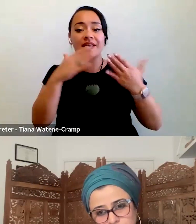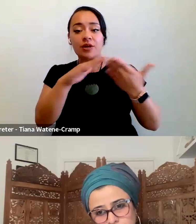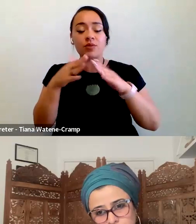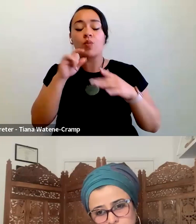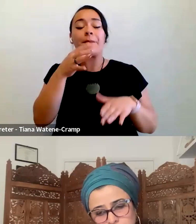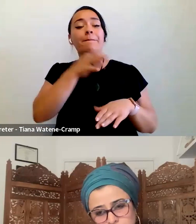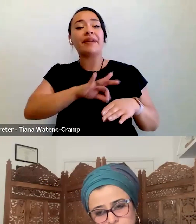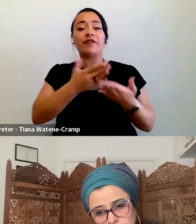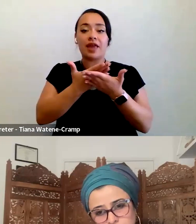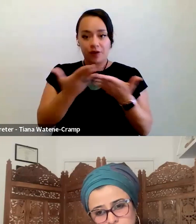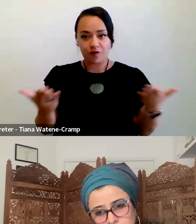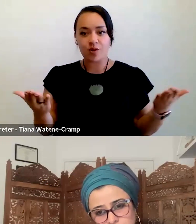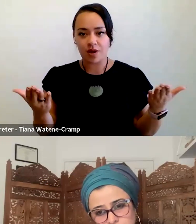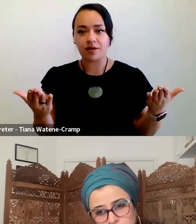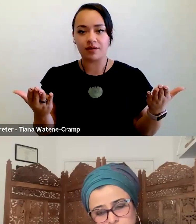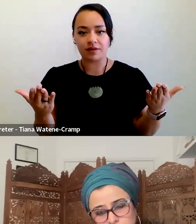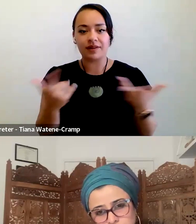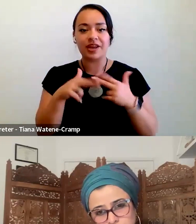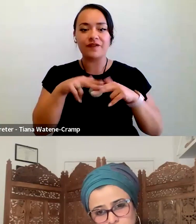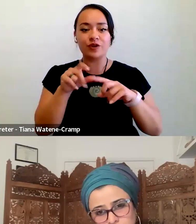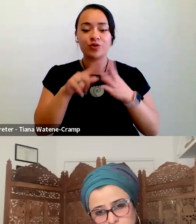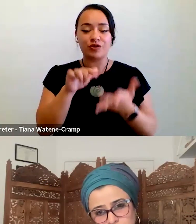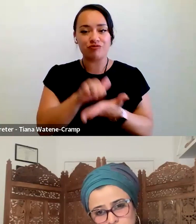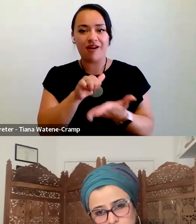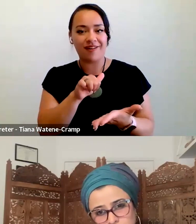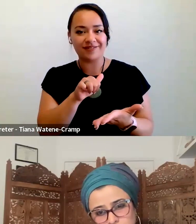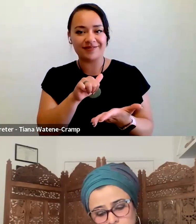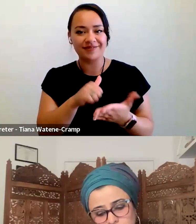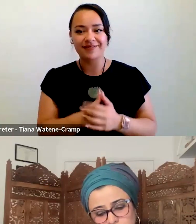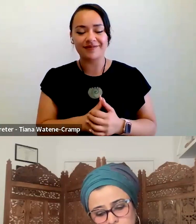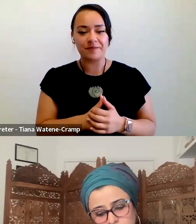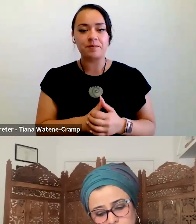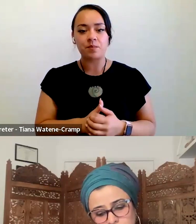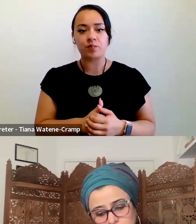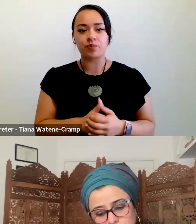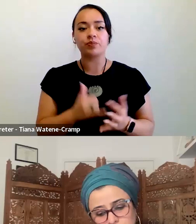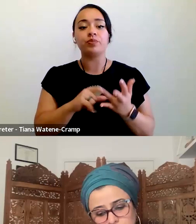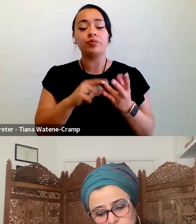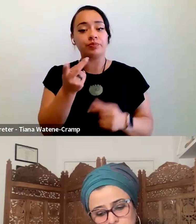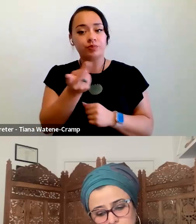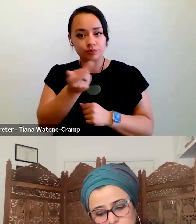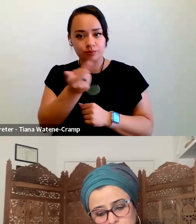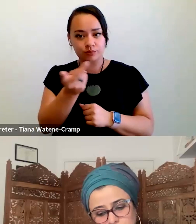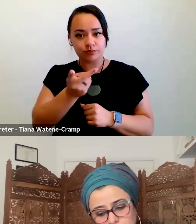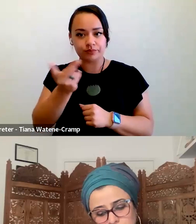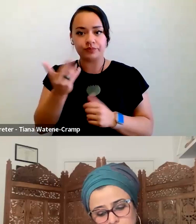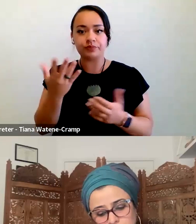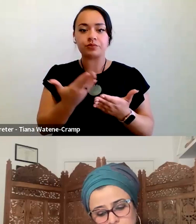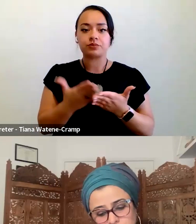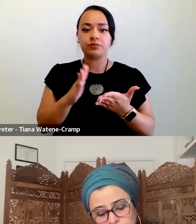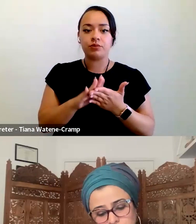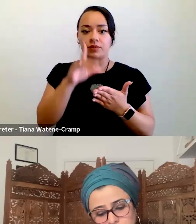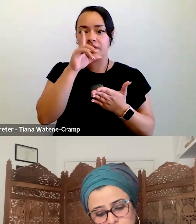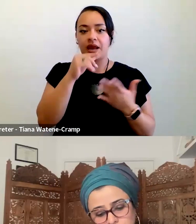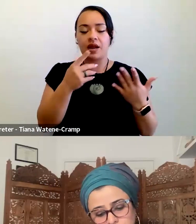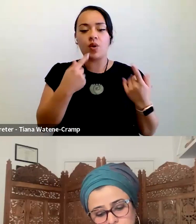It benefits everyone. So Lily and Tasneem, how can we bring the